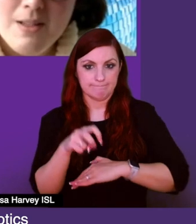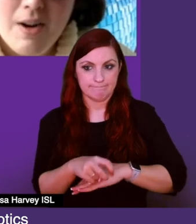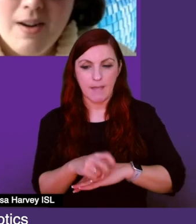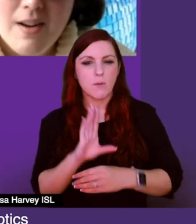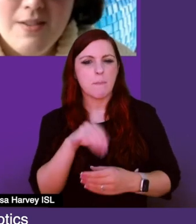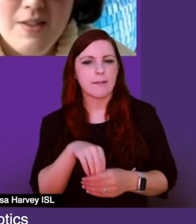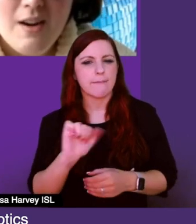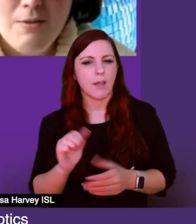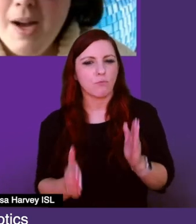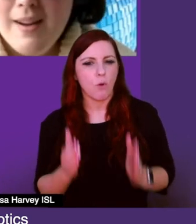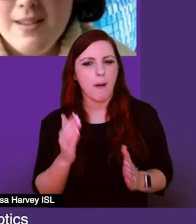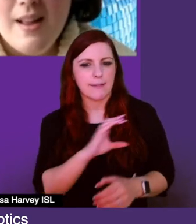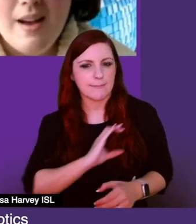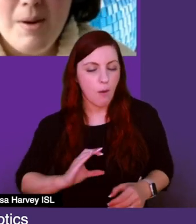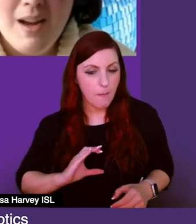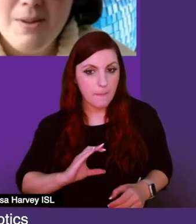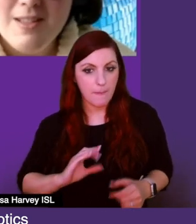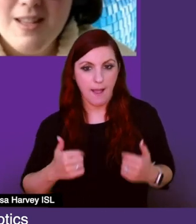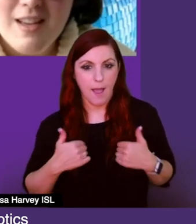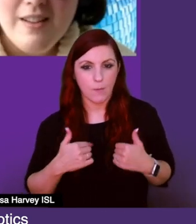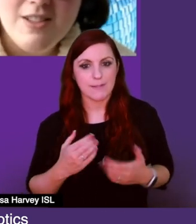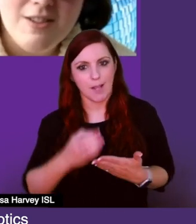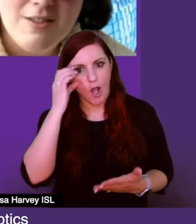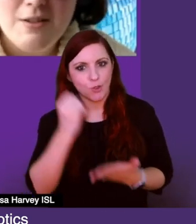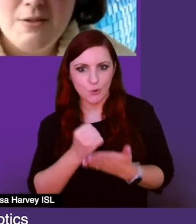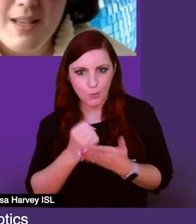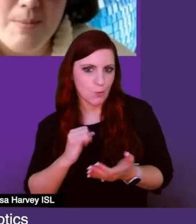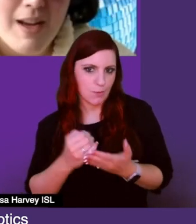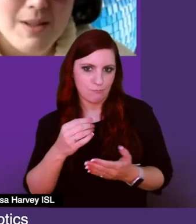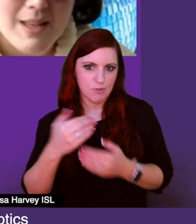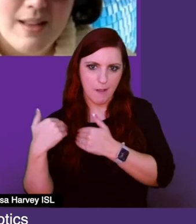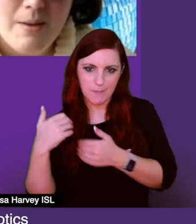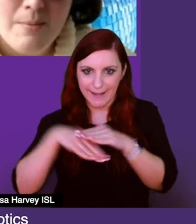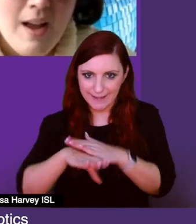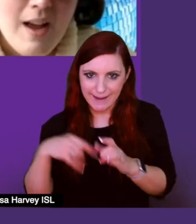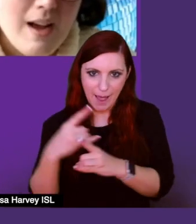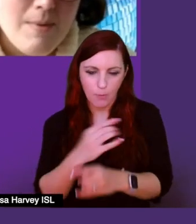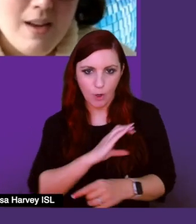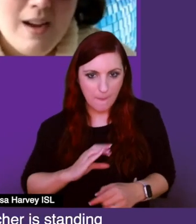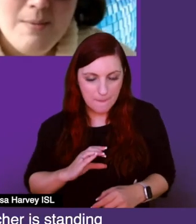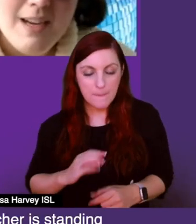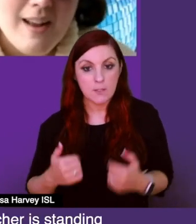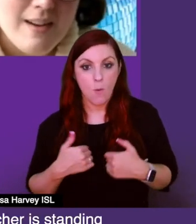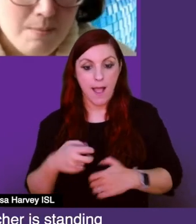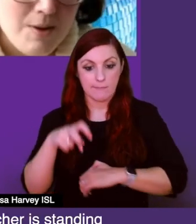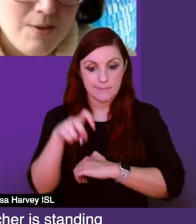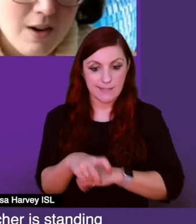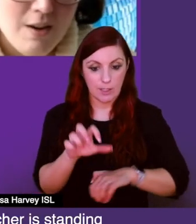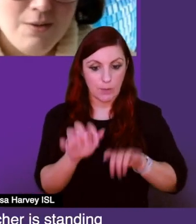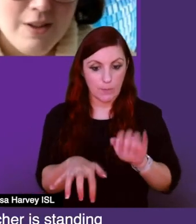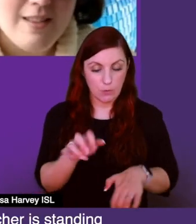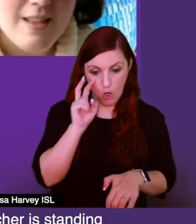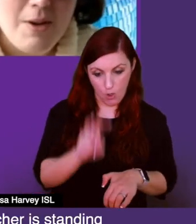I was part of their robotics club. I was the college student who was helping out with the club. And I'm sitting at a